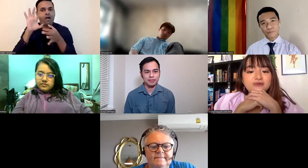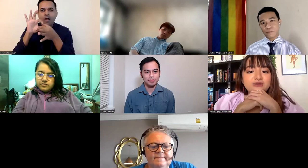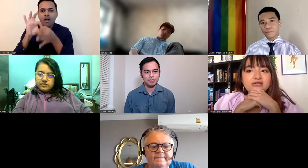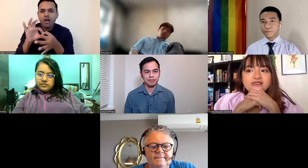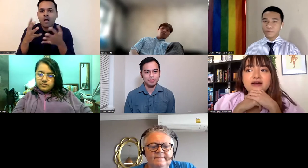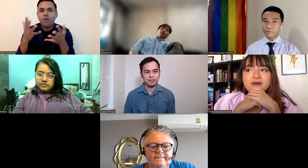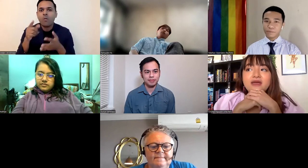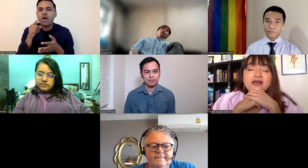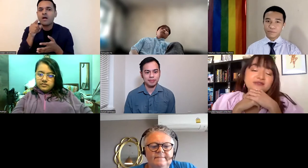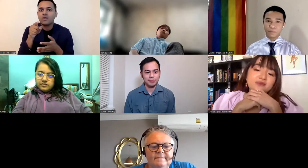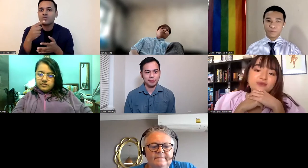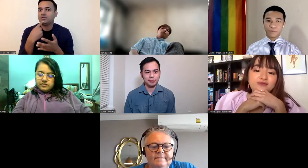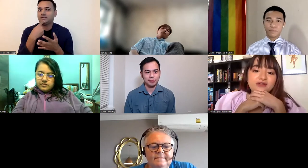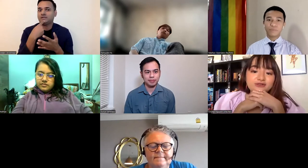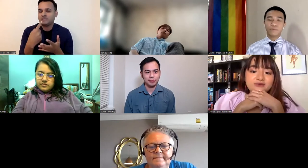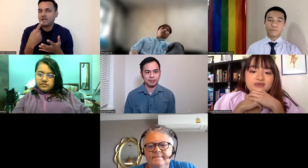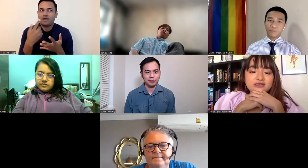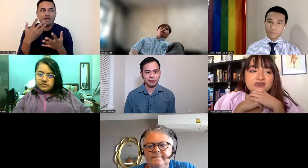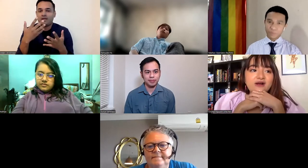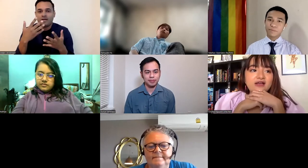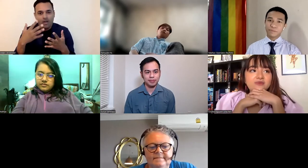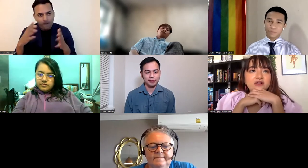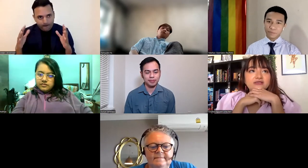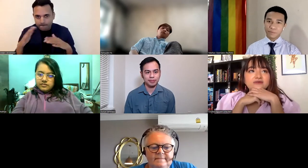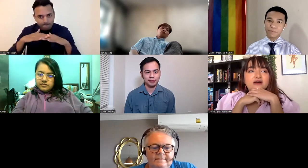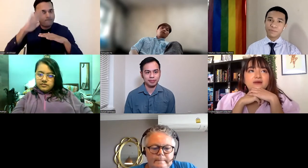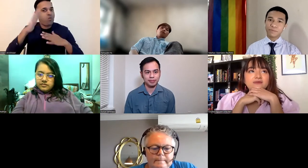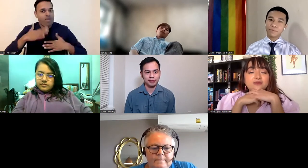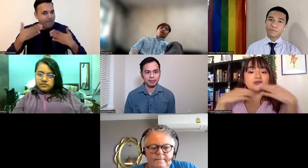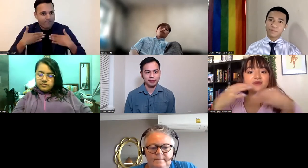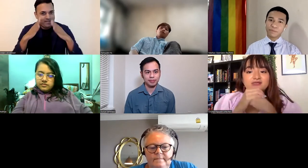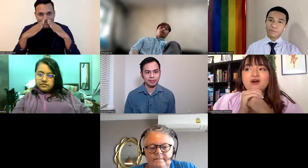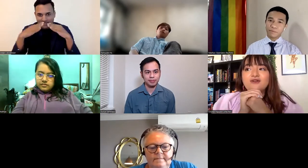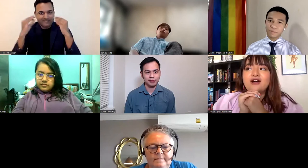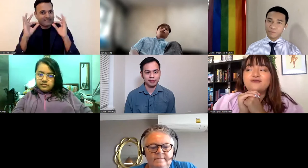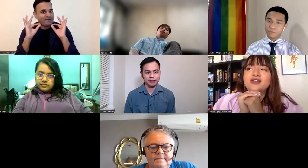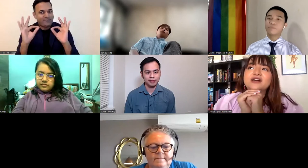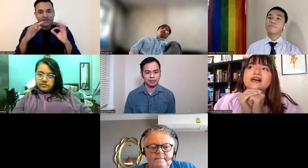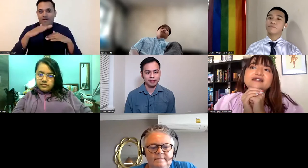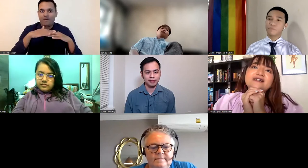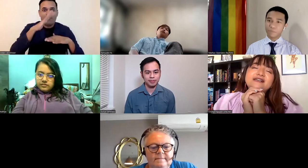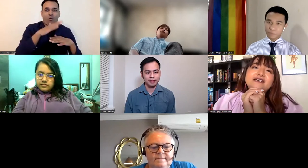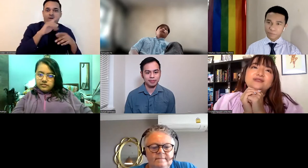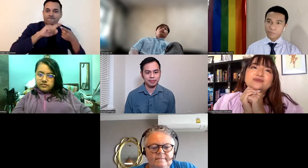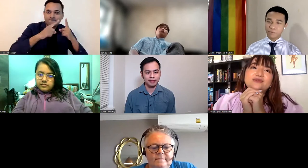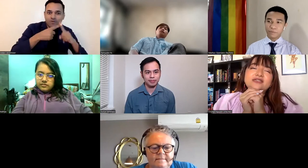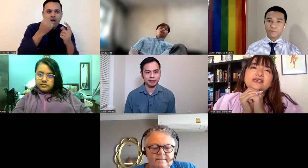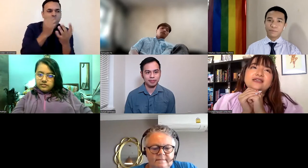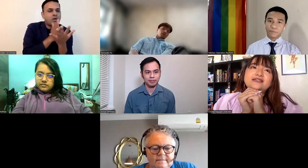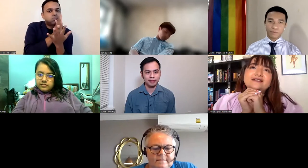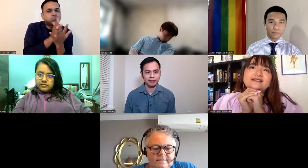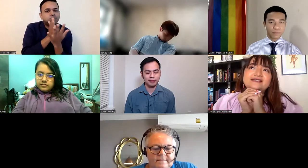marginalized communities. As a member of the LGBTQIA plus community myself, I find that it's